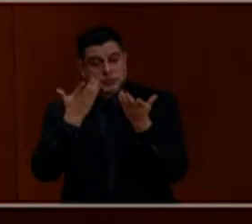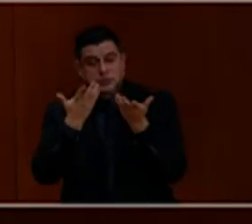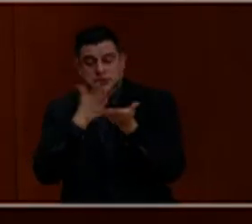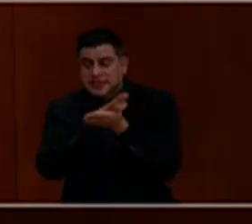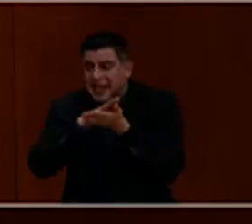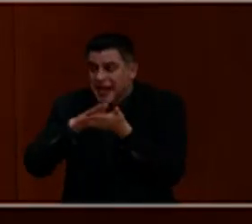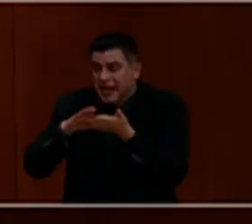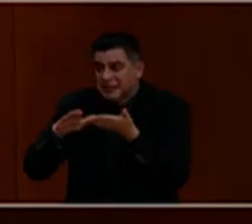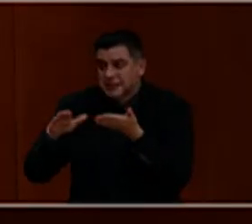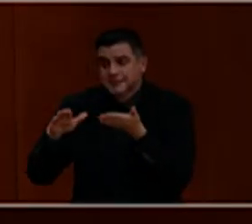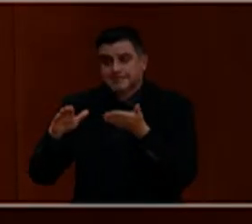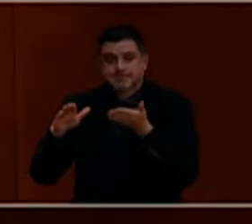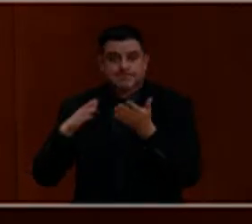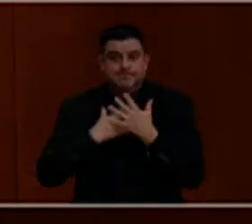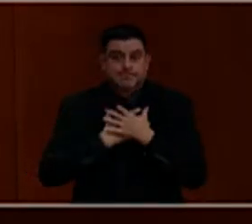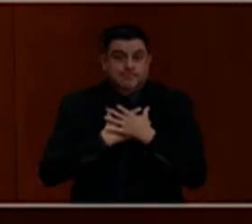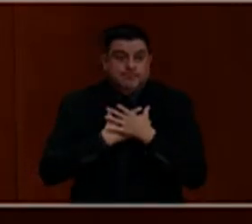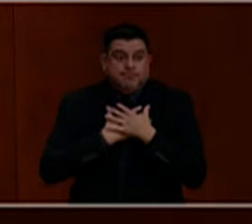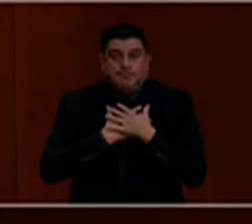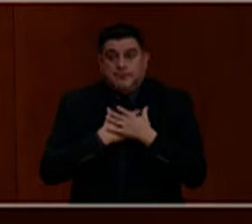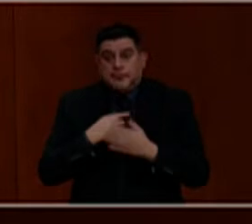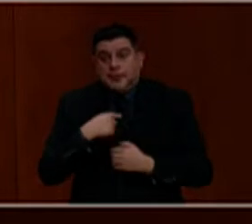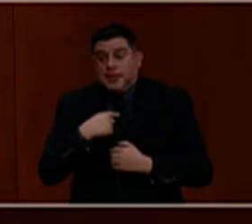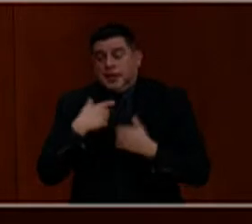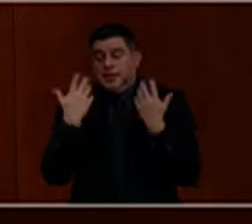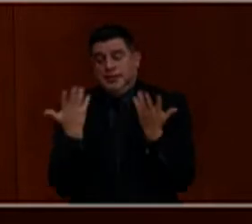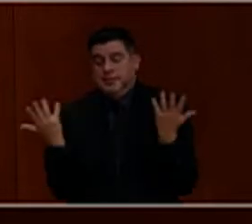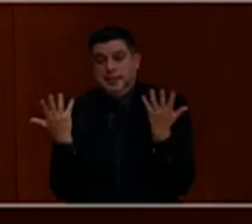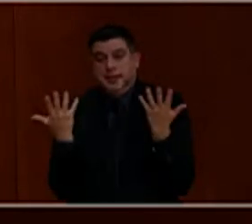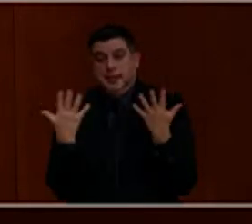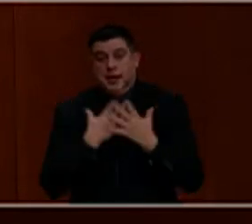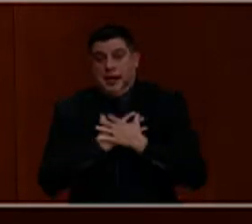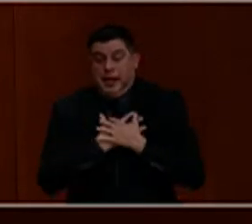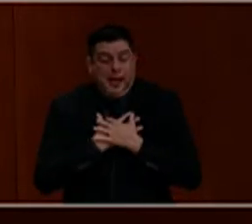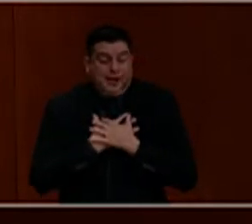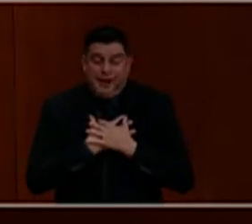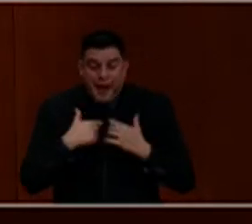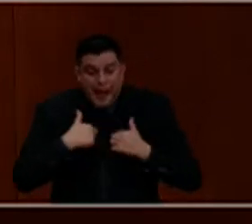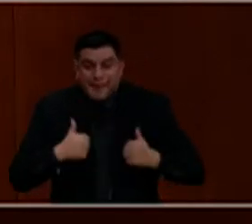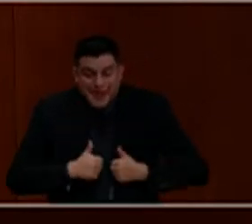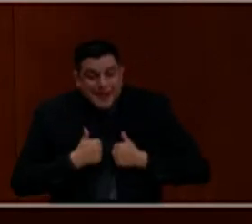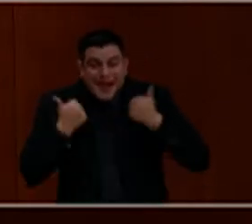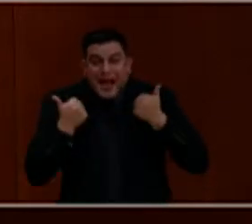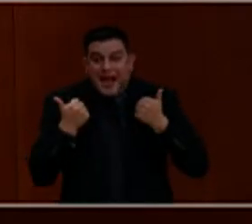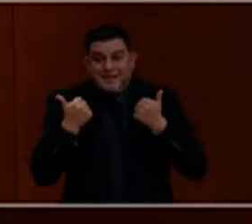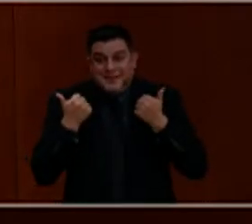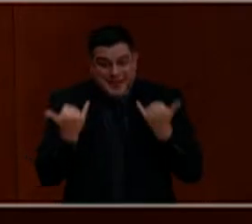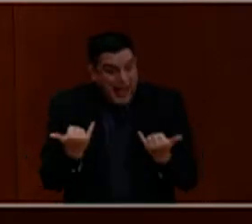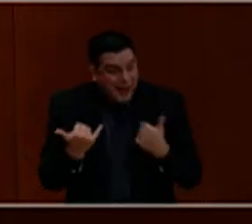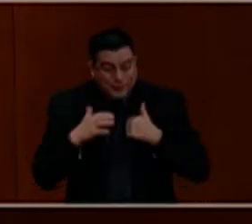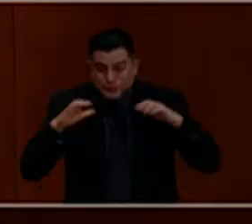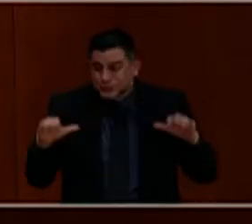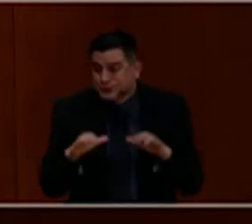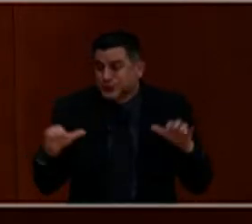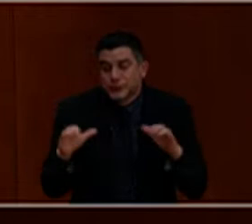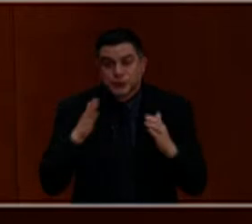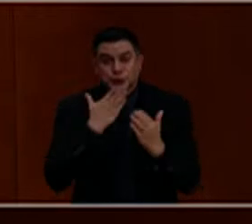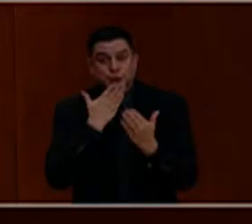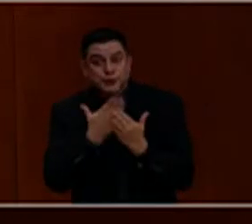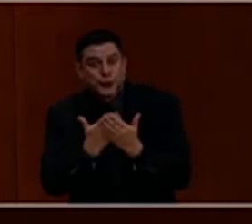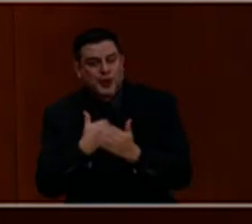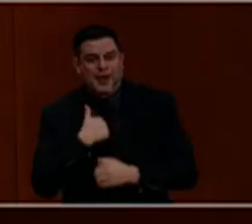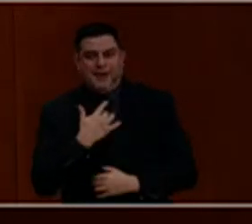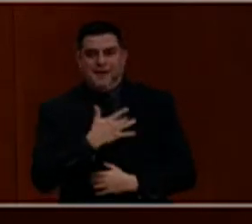it's good to say I'm alive and well and doing great. So I think the state of Florida and, these